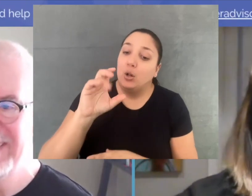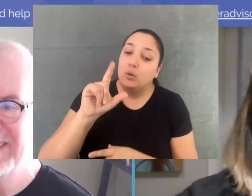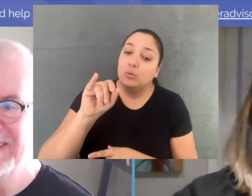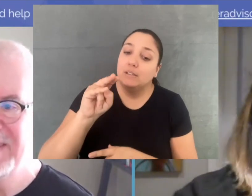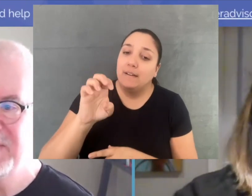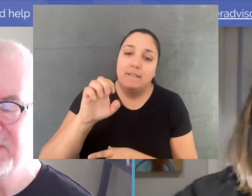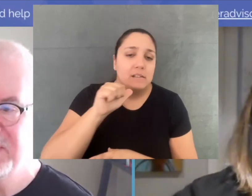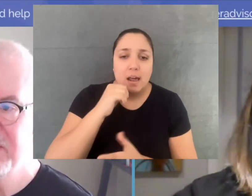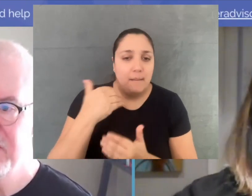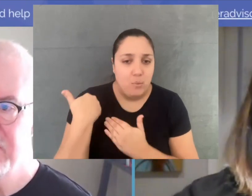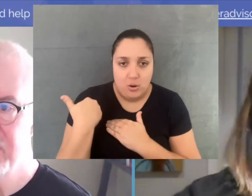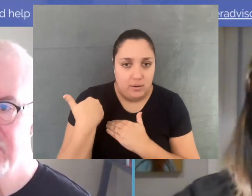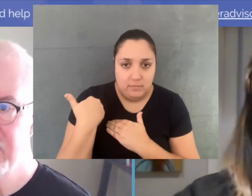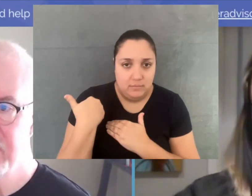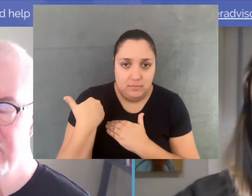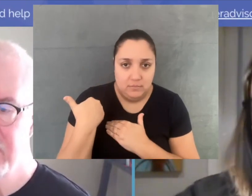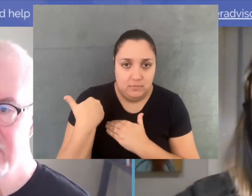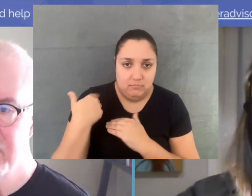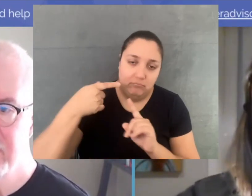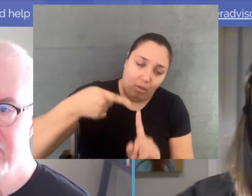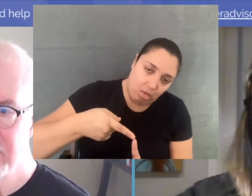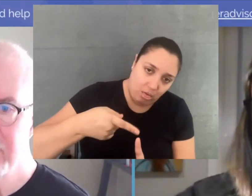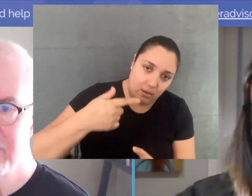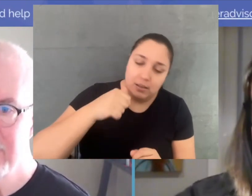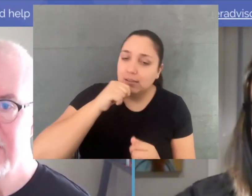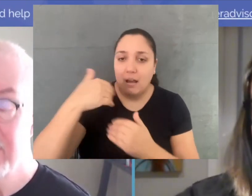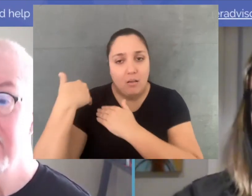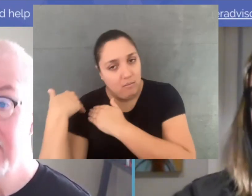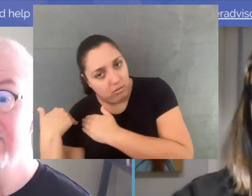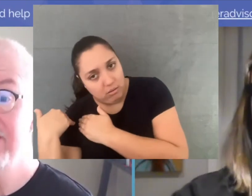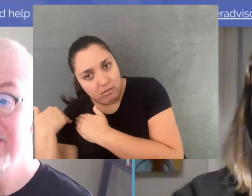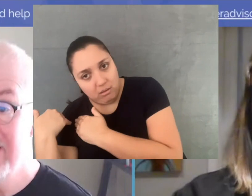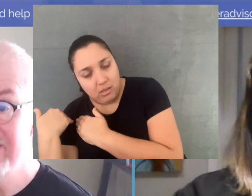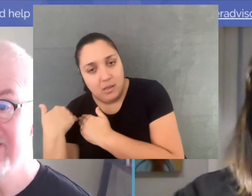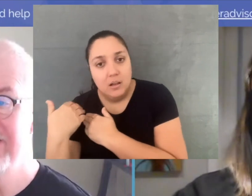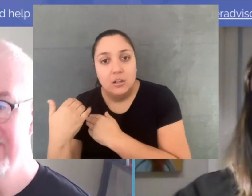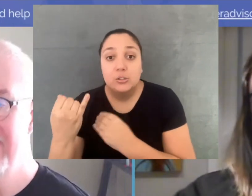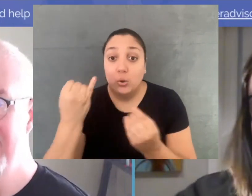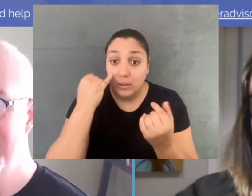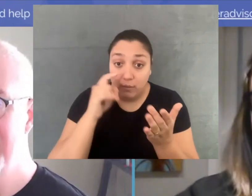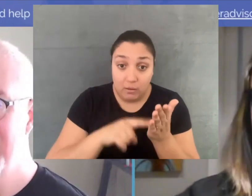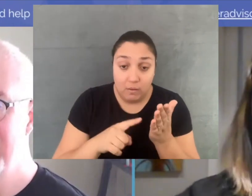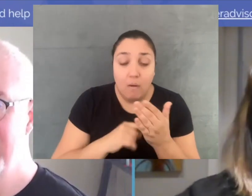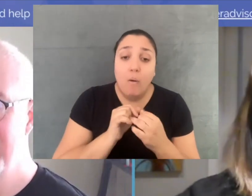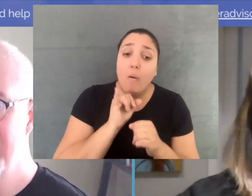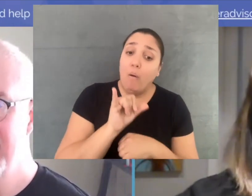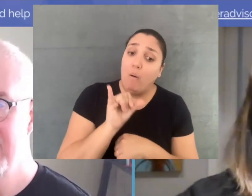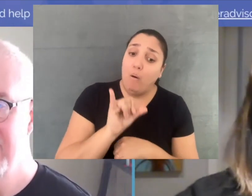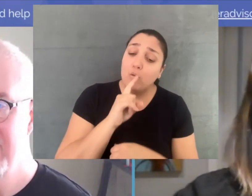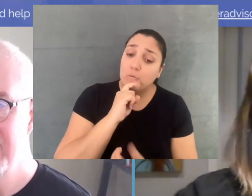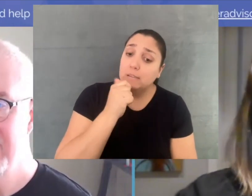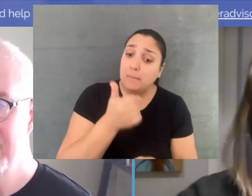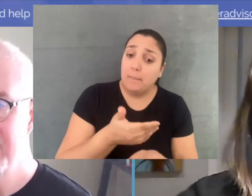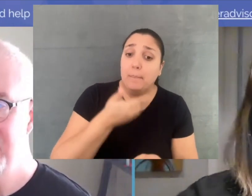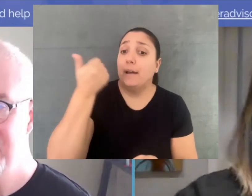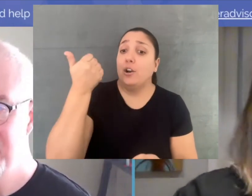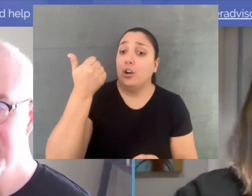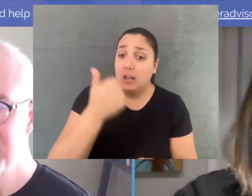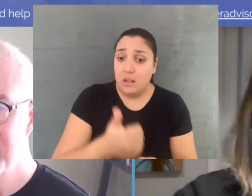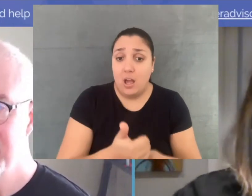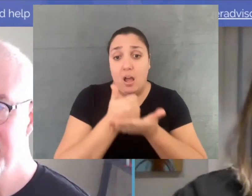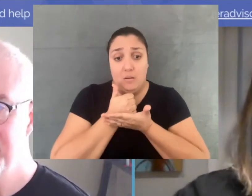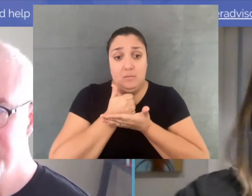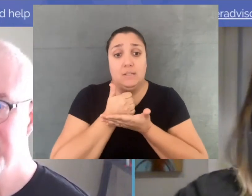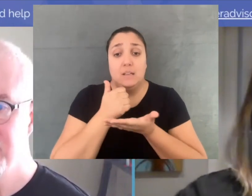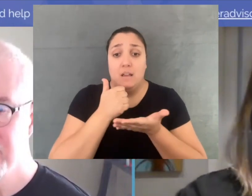be inclusive it's not a burden, I guess is what I'm trying to say. Yes. So looking into these things and seeing that, this actually is